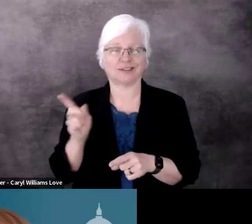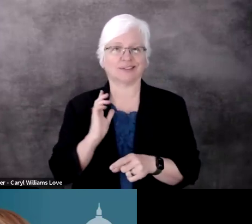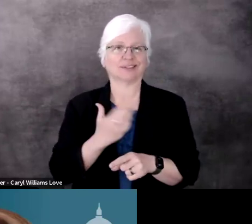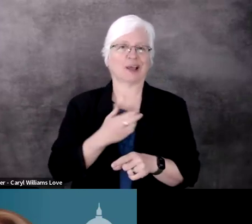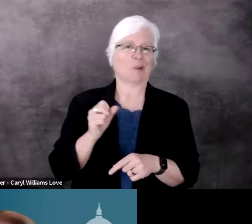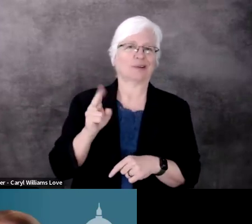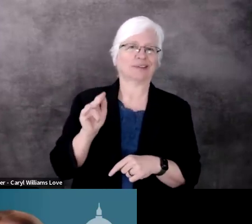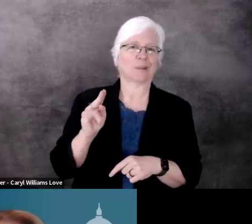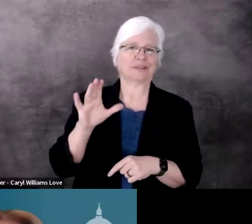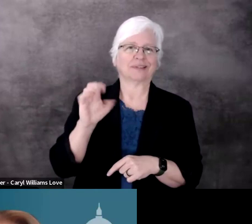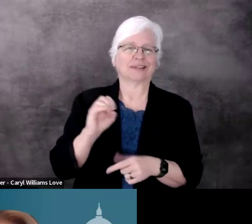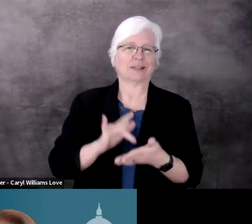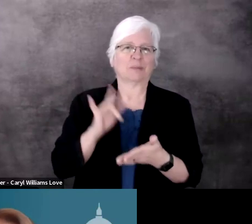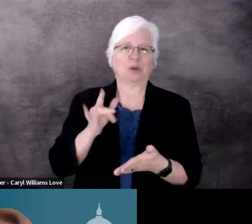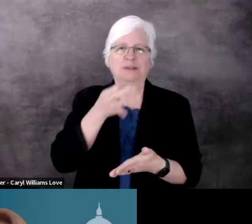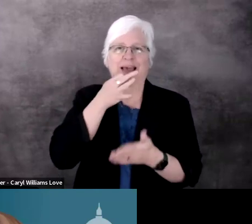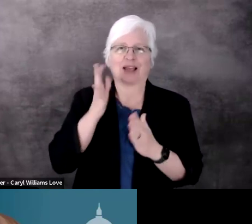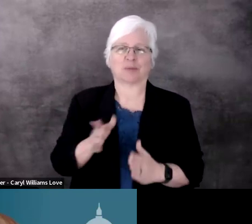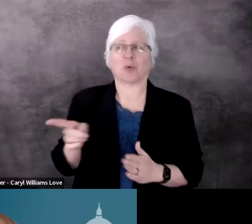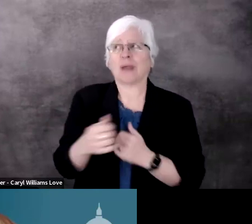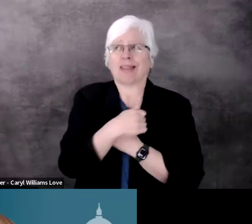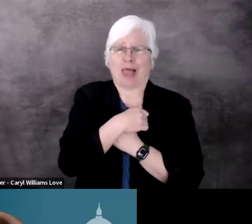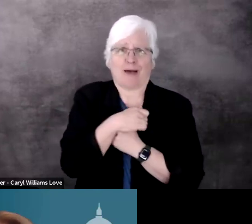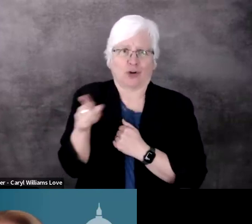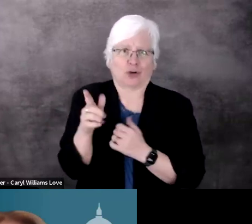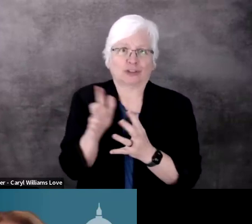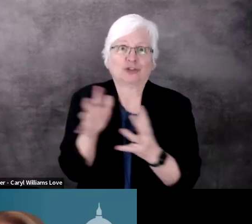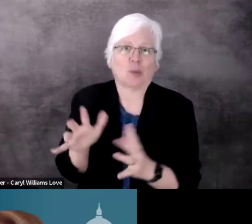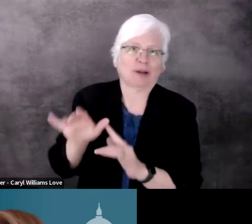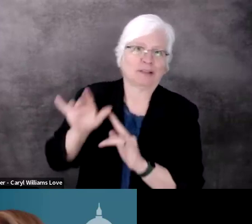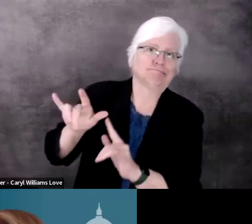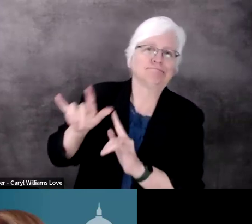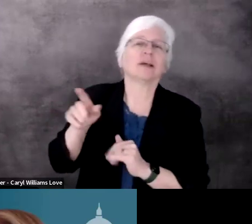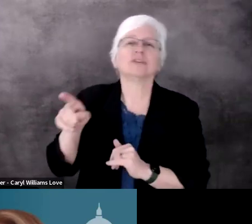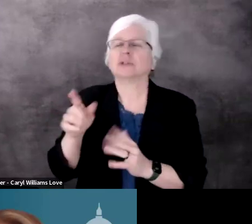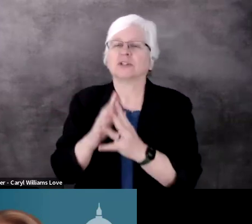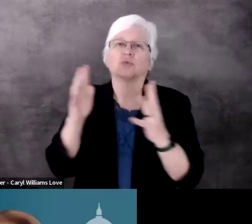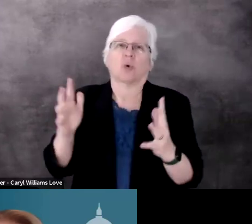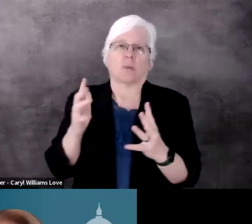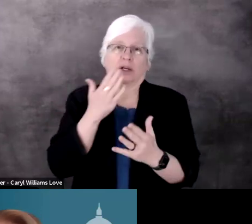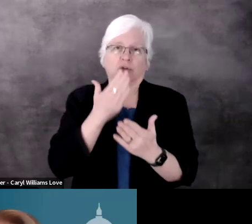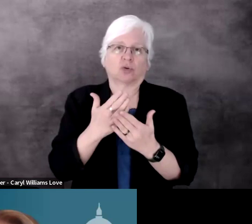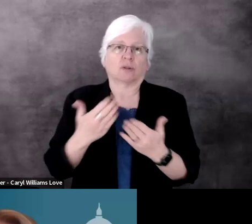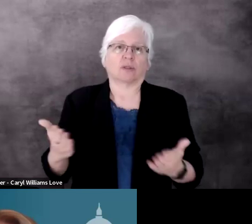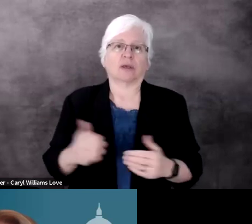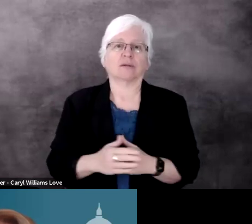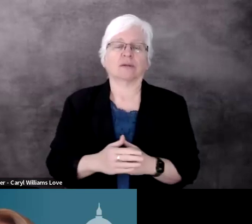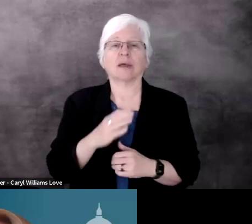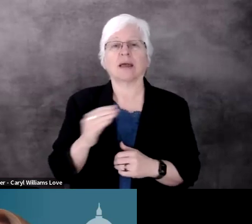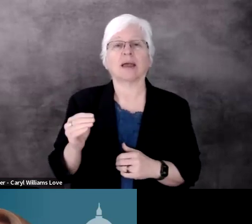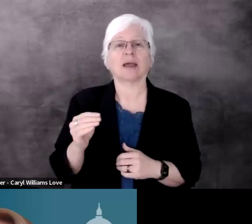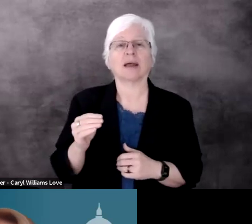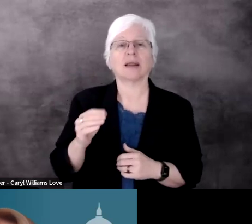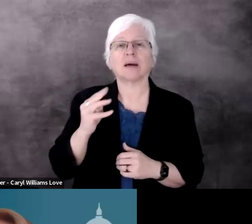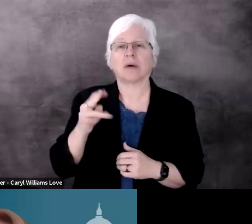here, we just love her so much. And she has just done so many great things. And Michael, I want to say thank you. I thought you did a